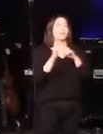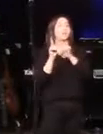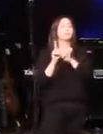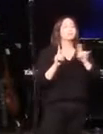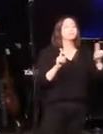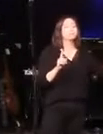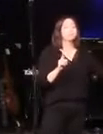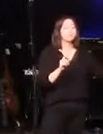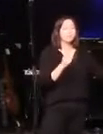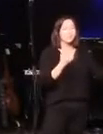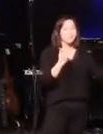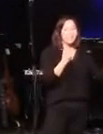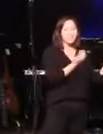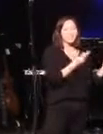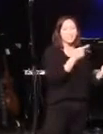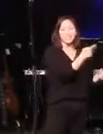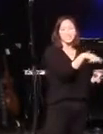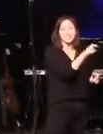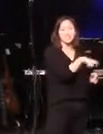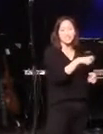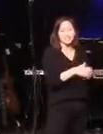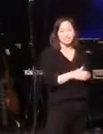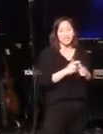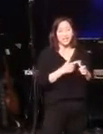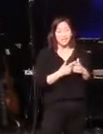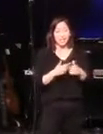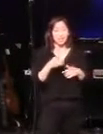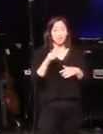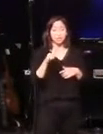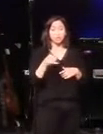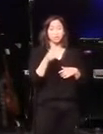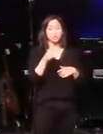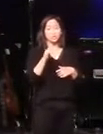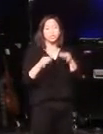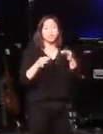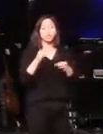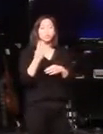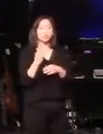2:10, which says, in the next generation grew up and knew nothing about God or what he had done for them.